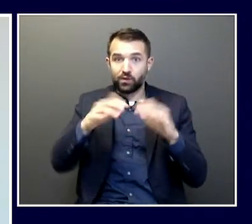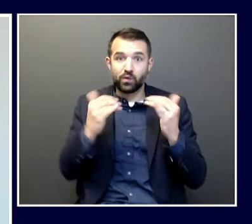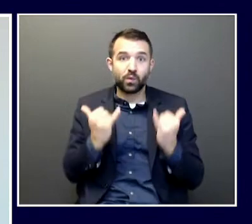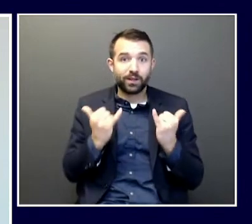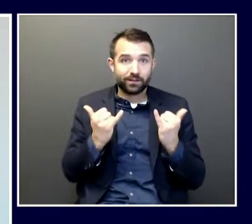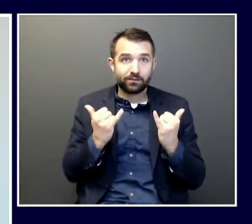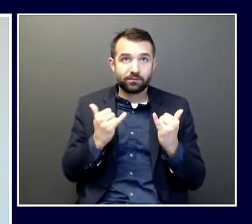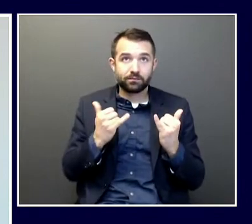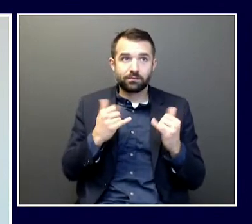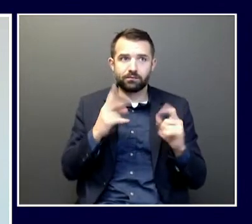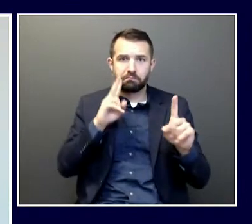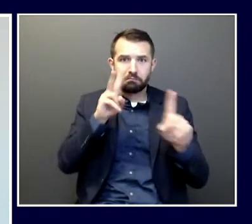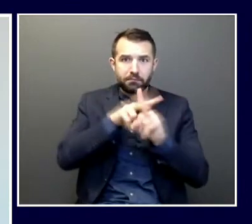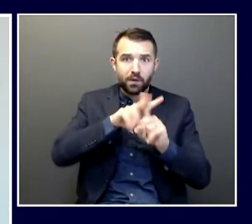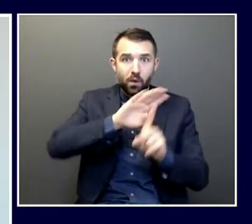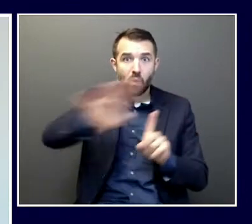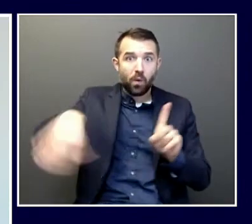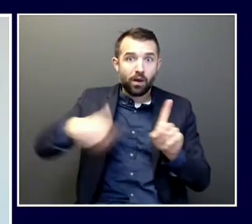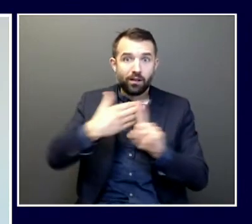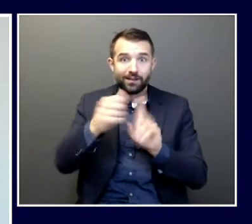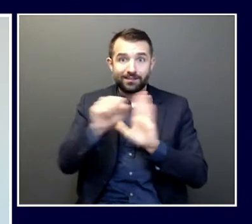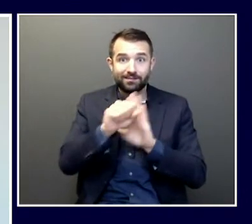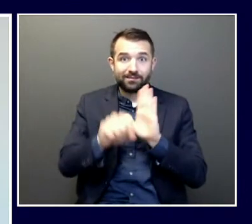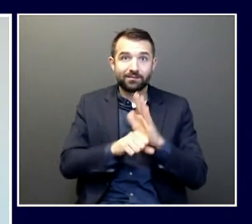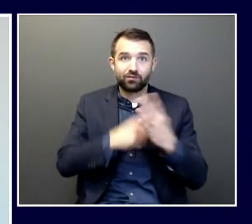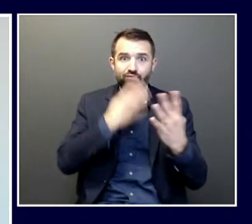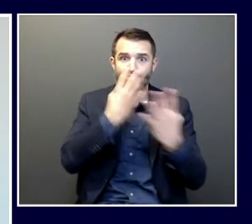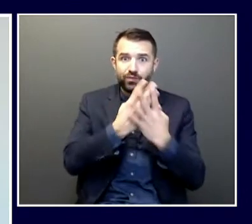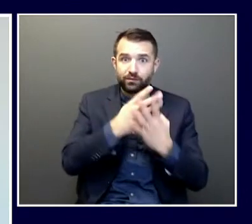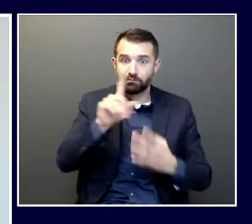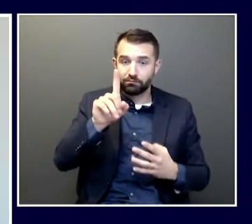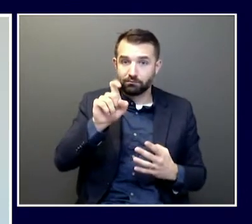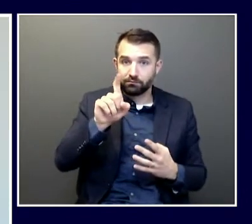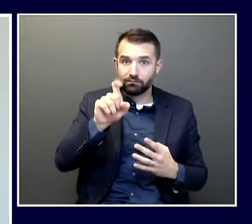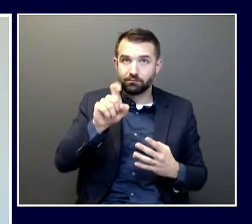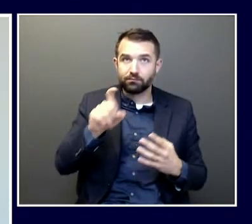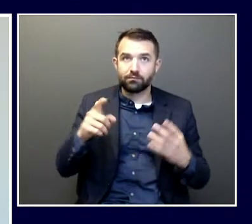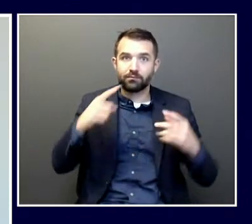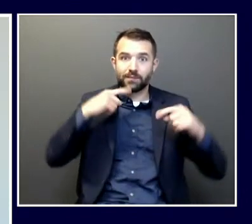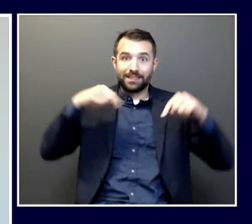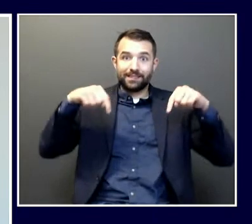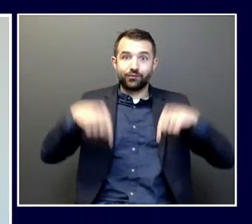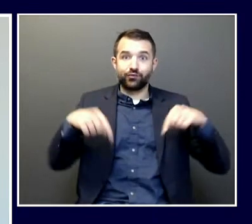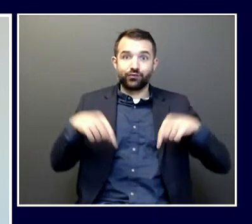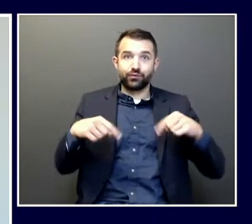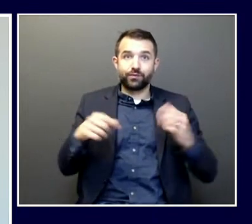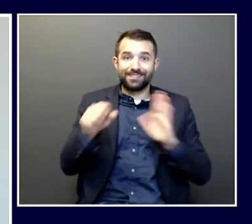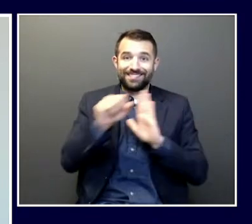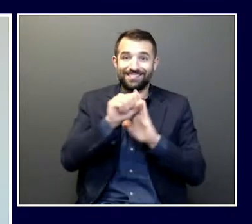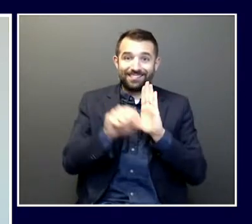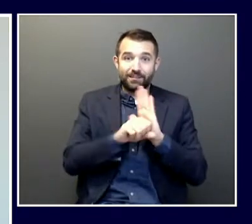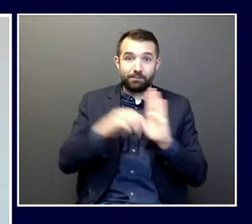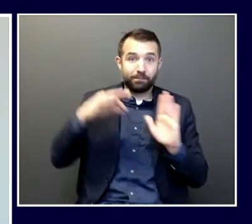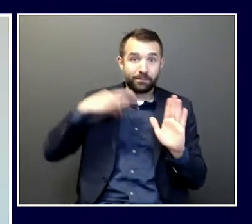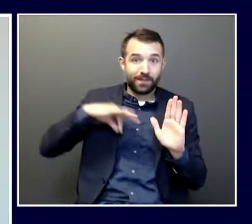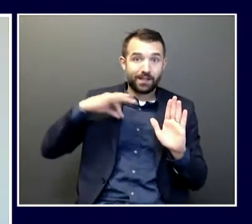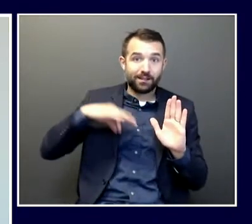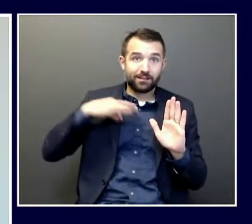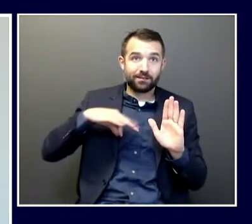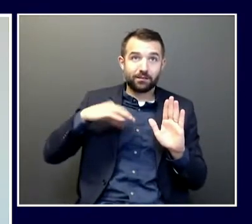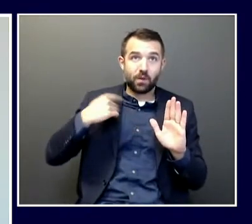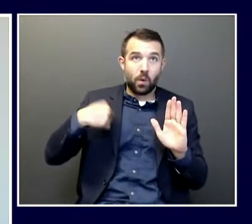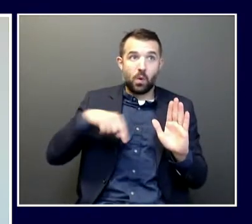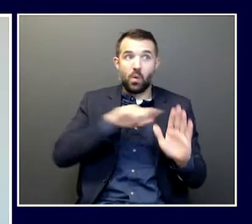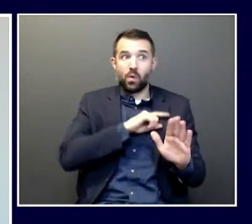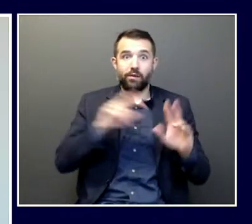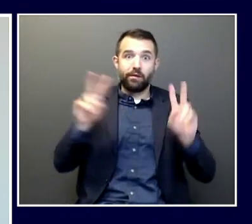that 100-person threshold? So the state of Maine is an employer that has more than 100 employees or 100 or more employees. So